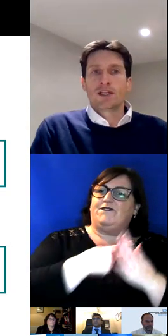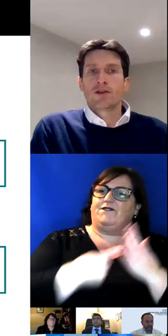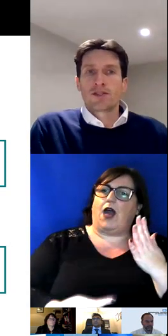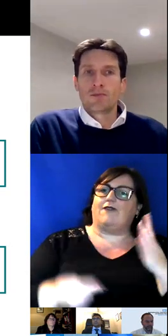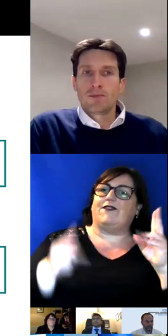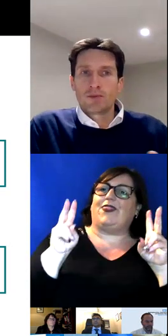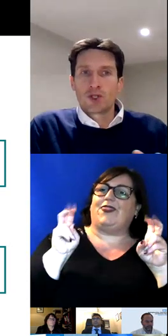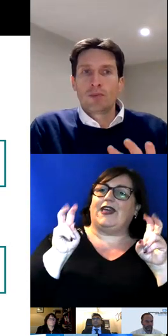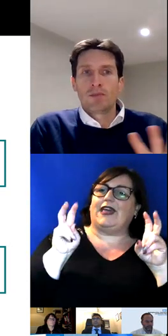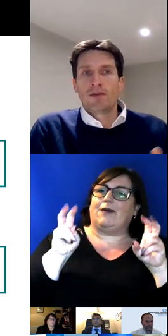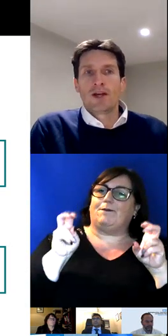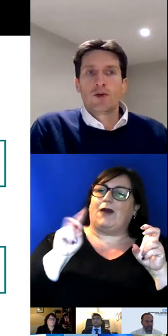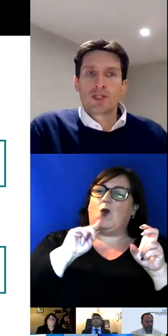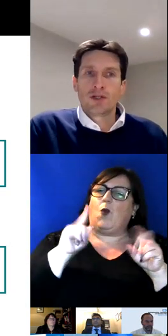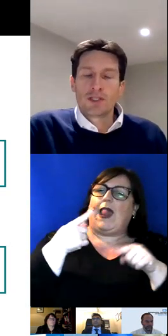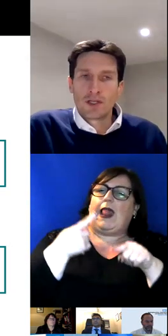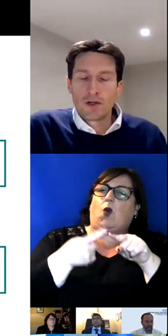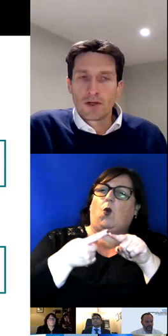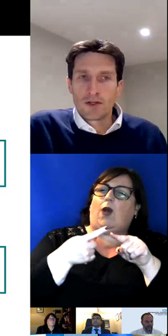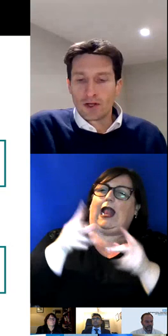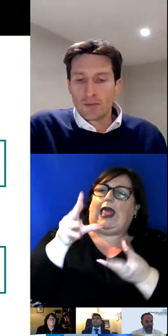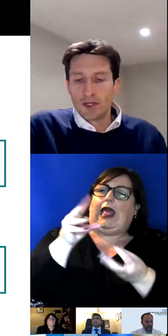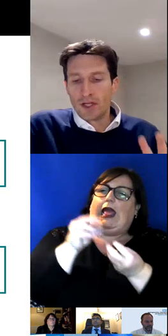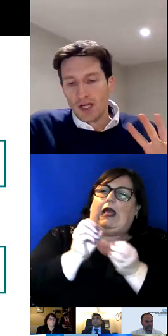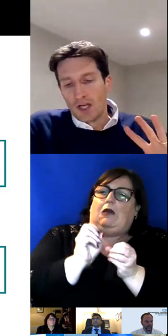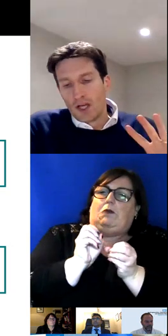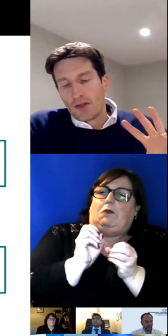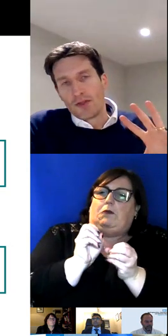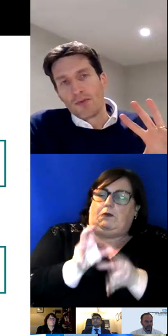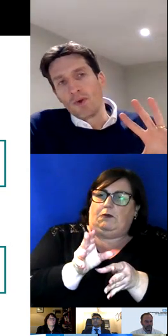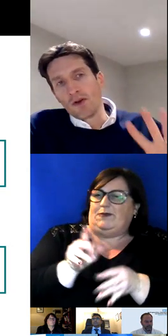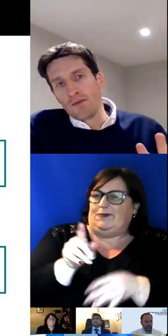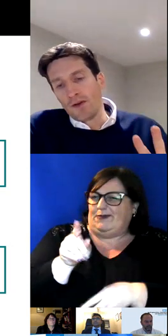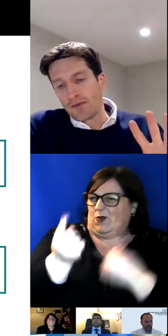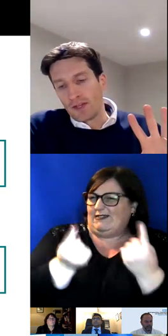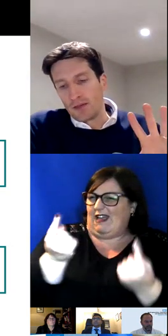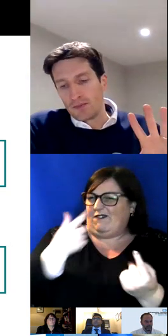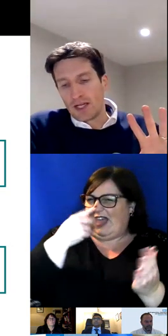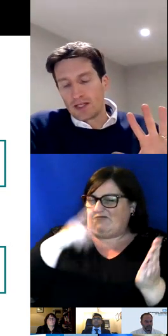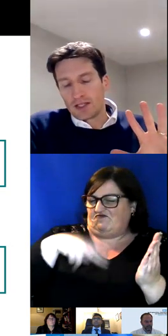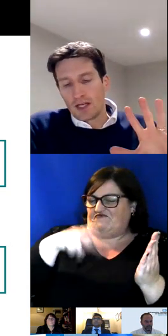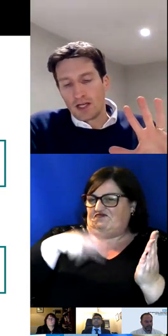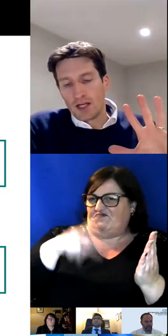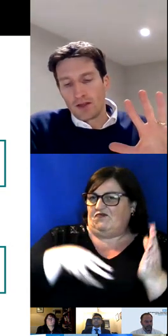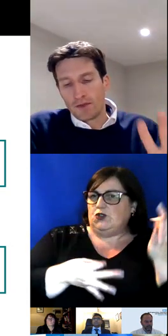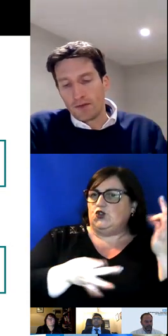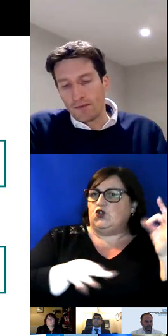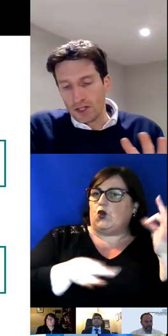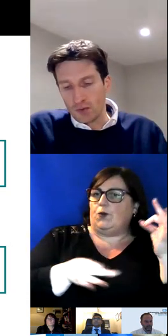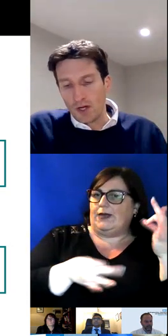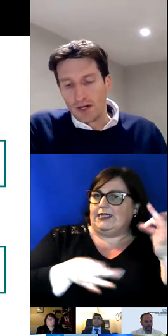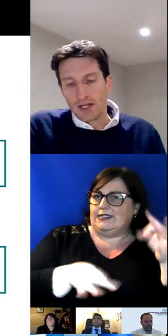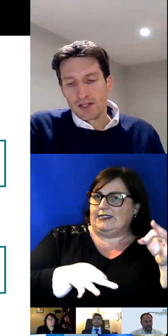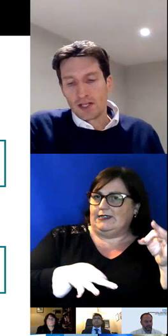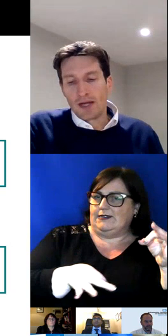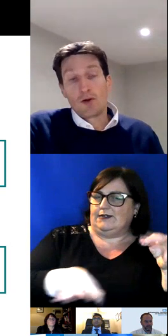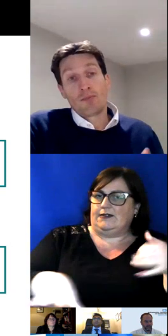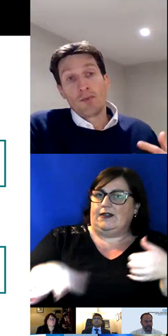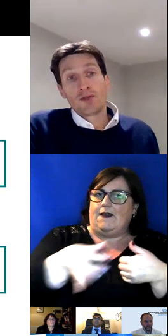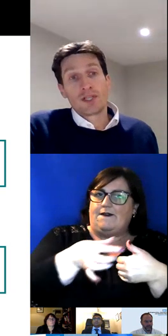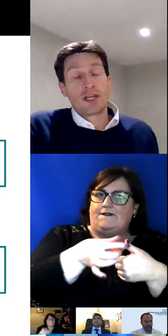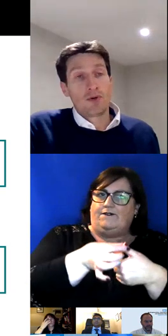all of the detail because I'm sure people have had an opportunity to look at the document. We've got five themes that the first one